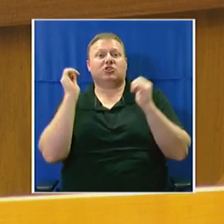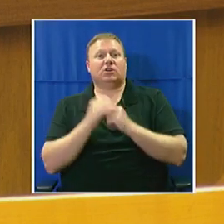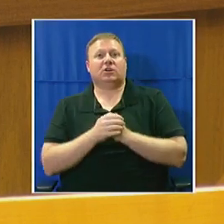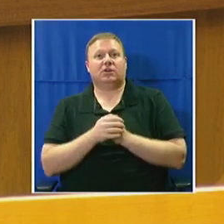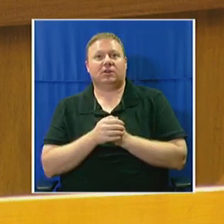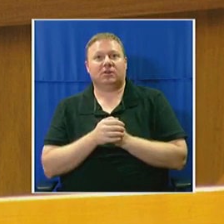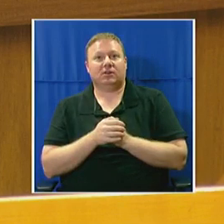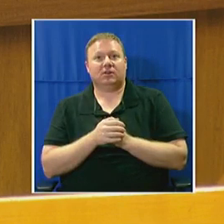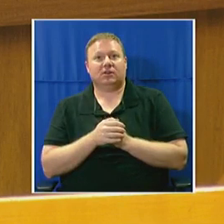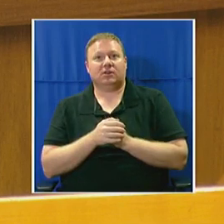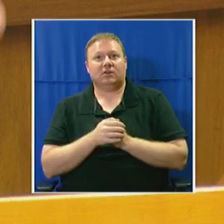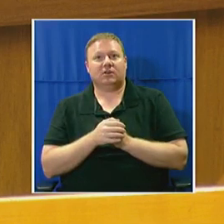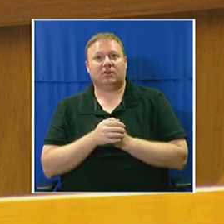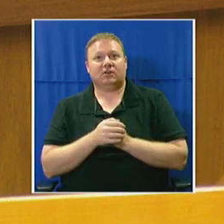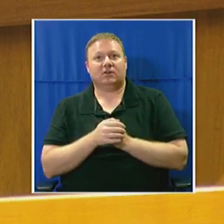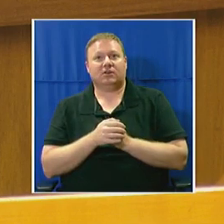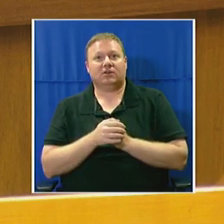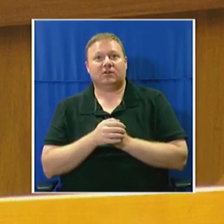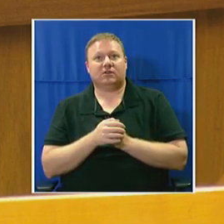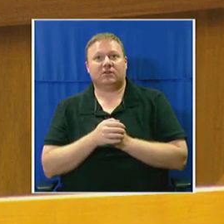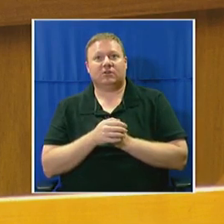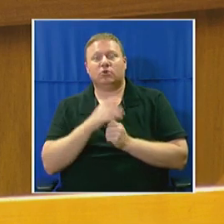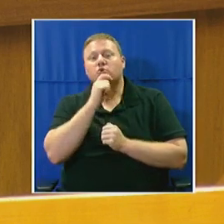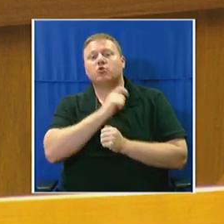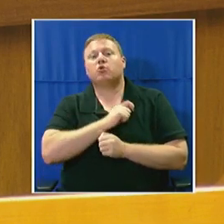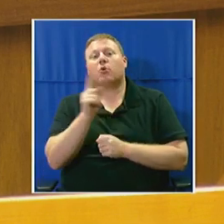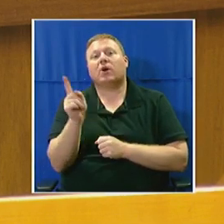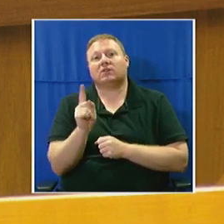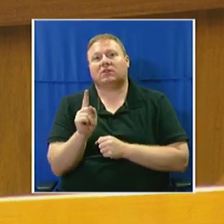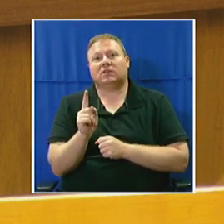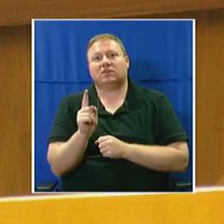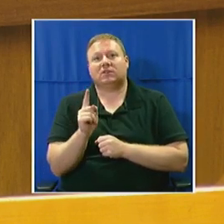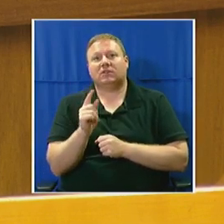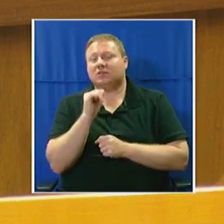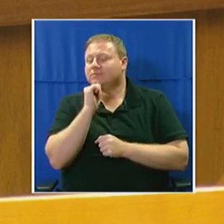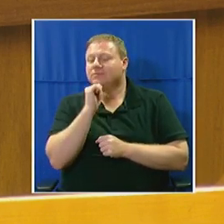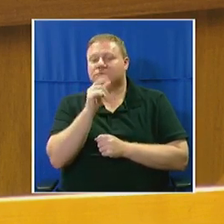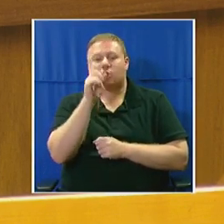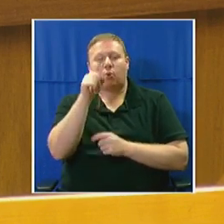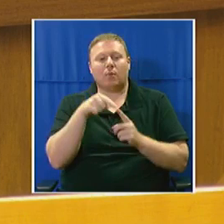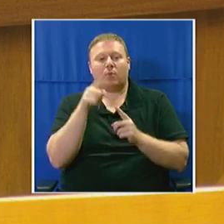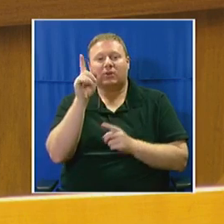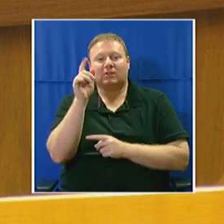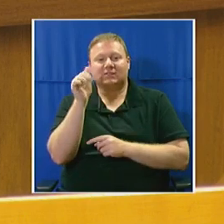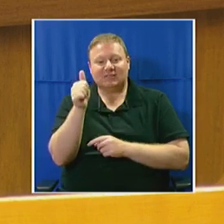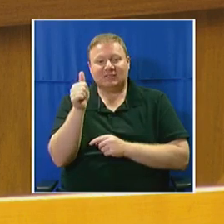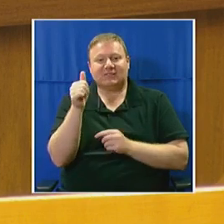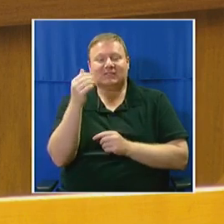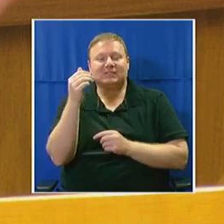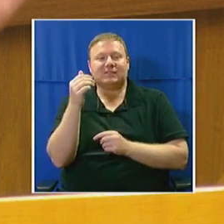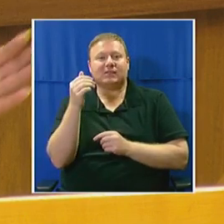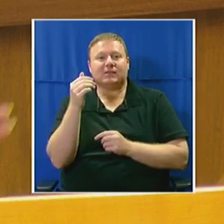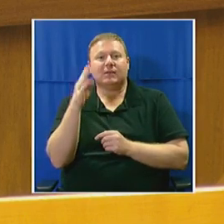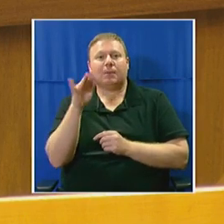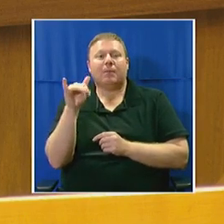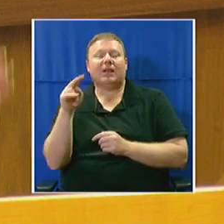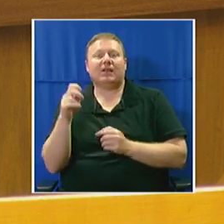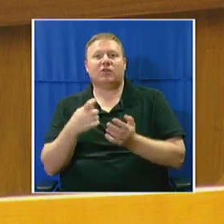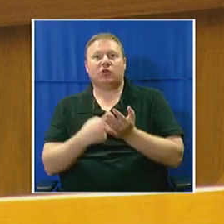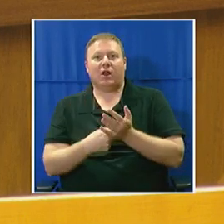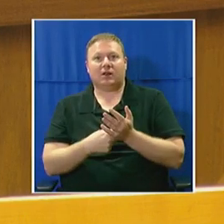nation dreams the truth is there is not 1.6 billion Rand in the adjustment budgets of all